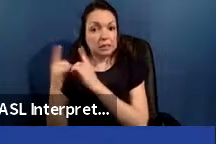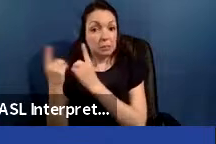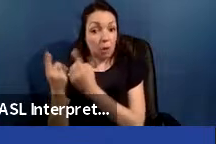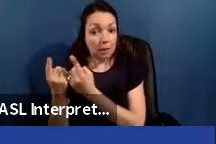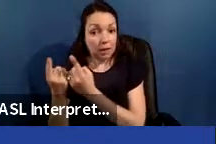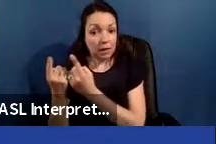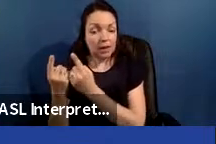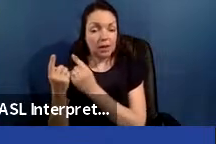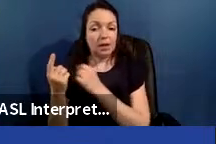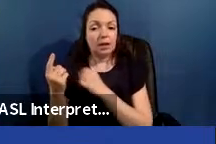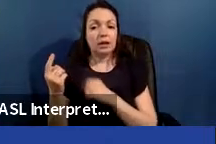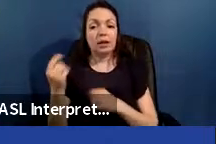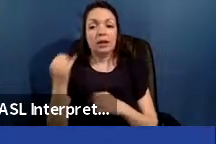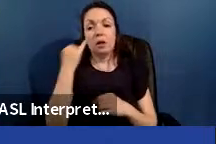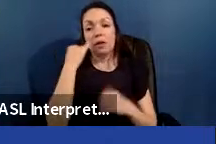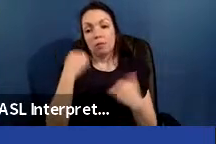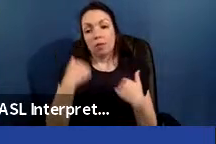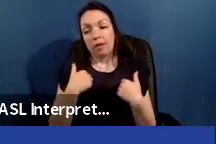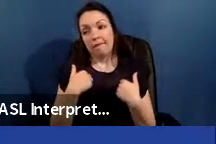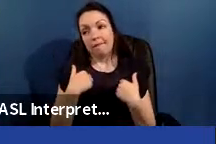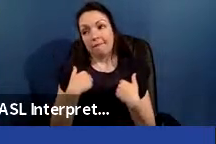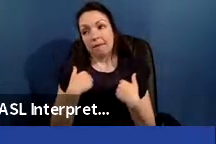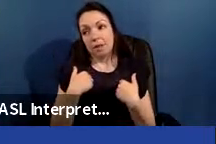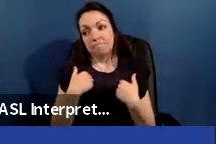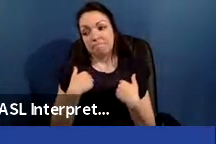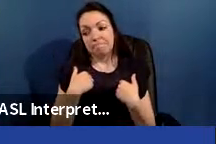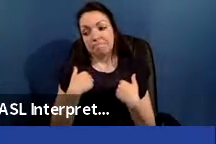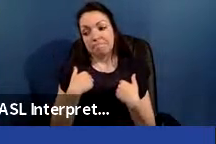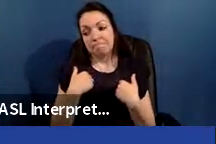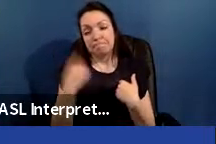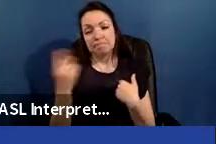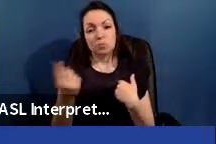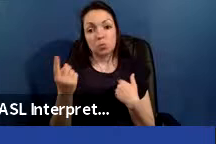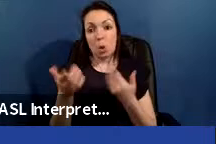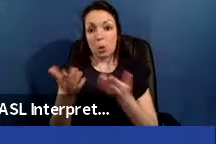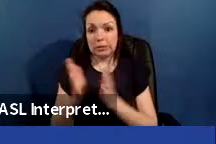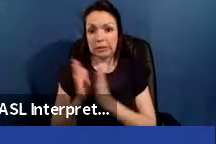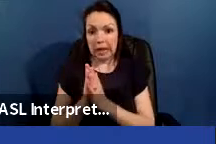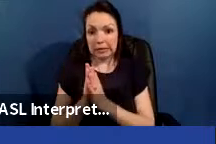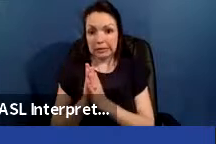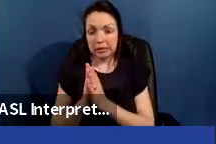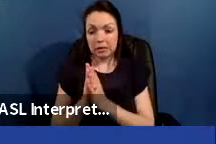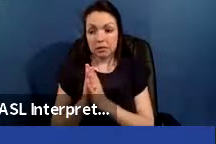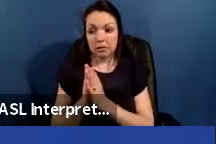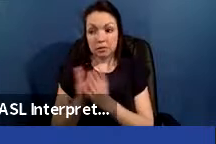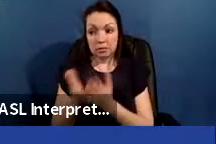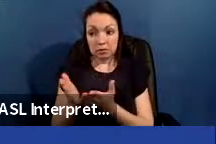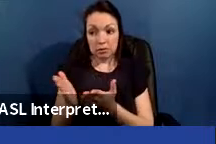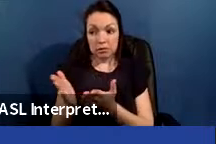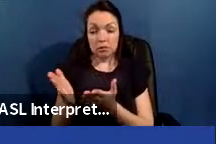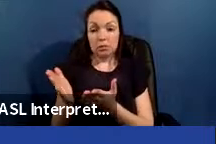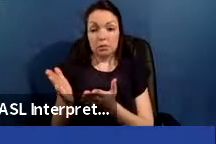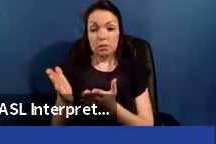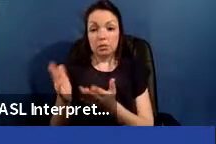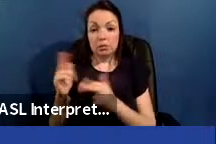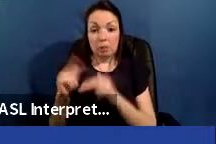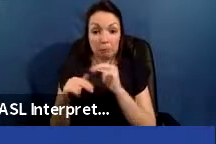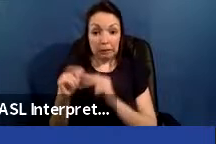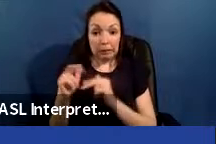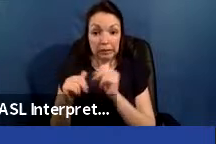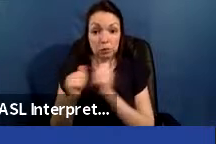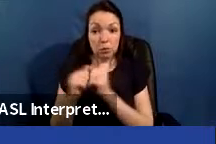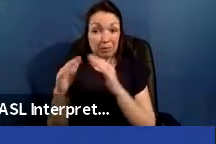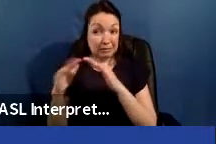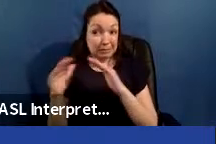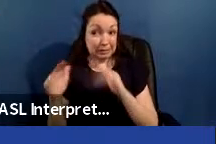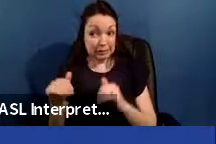once we have, we are always asking them, I should say, if there are buildings with